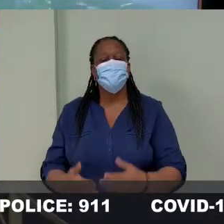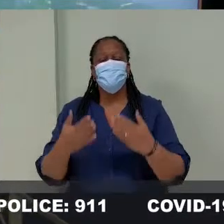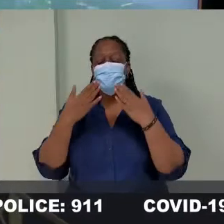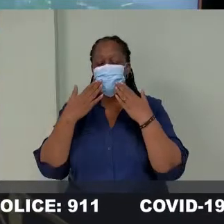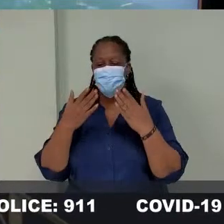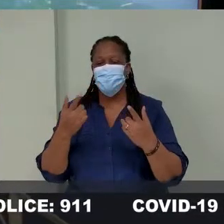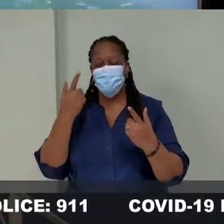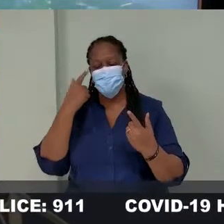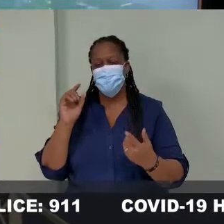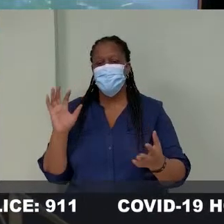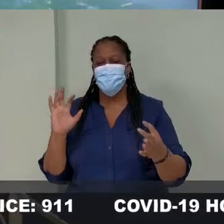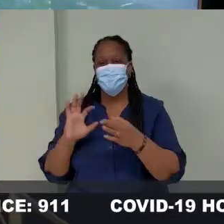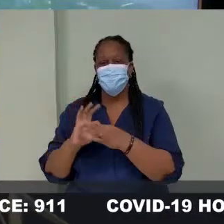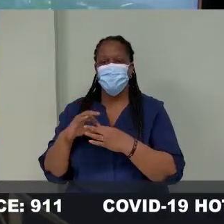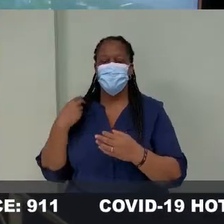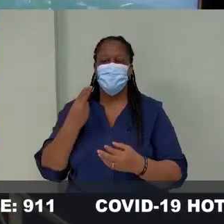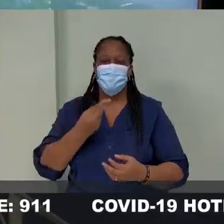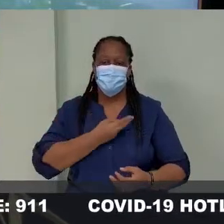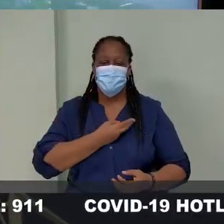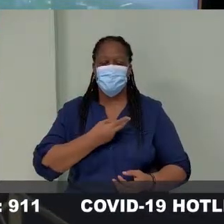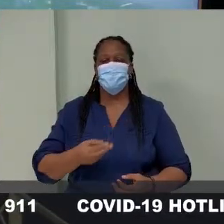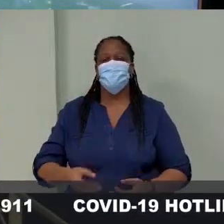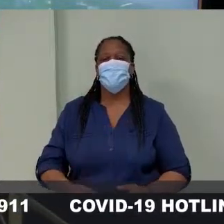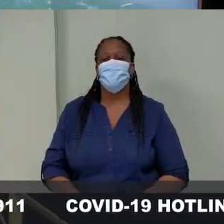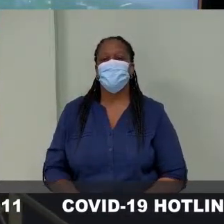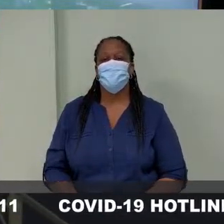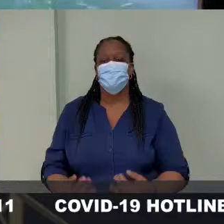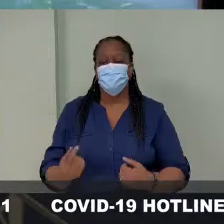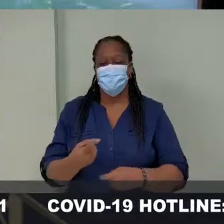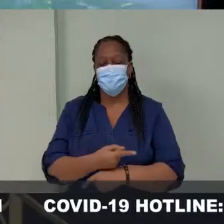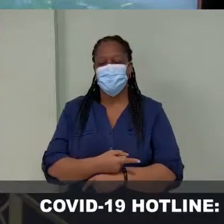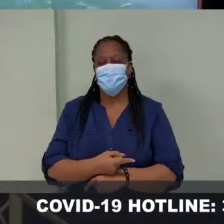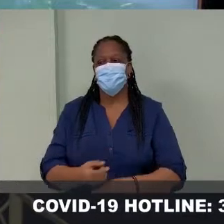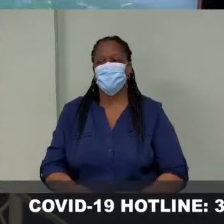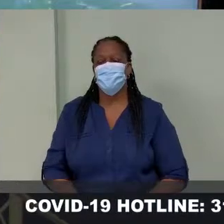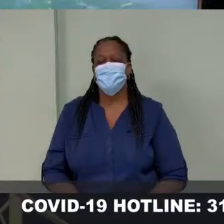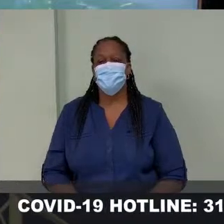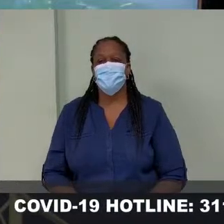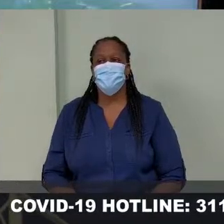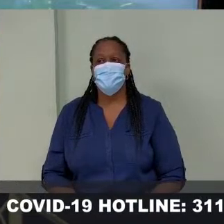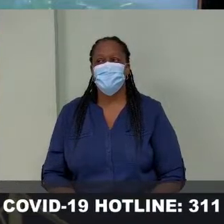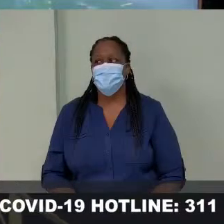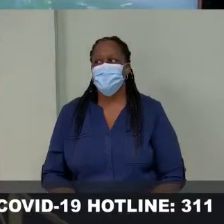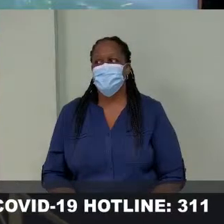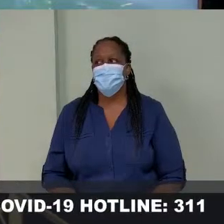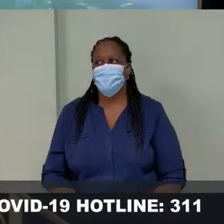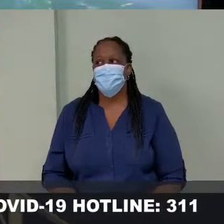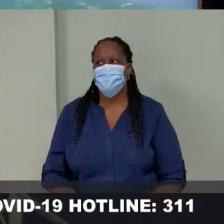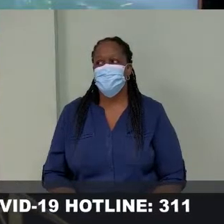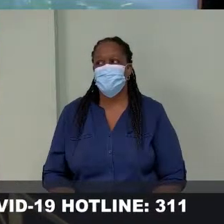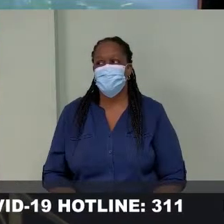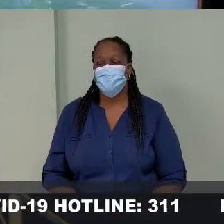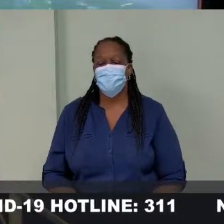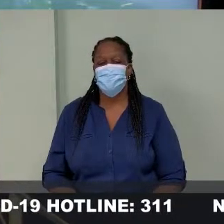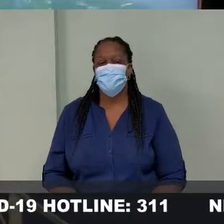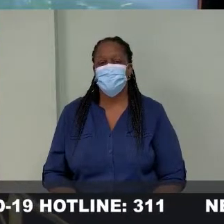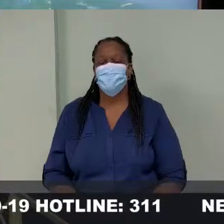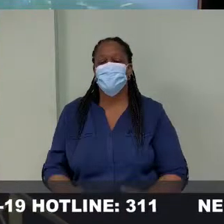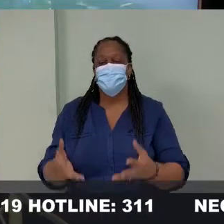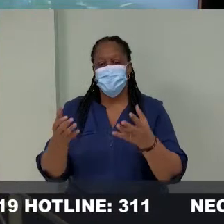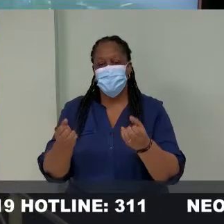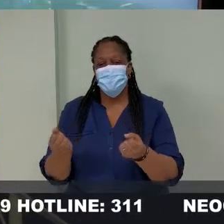again for being with us, for joining us for today's briefing. I would like to